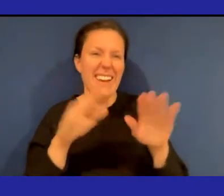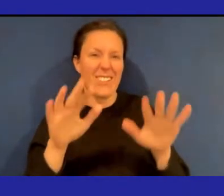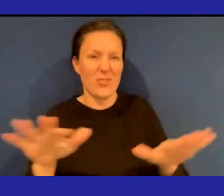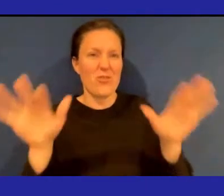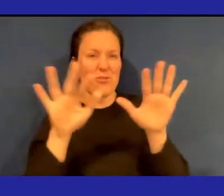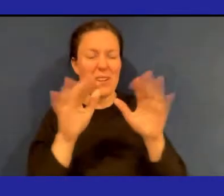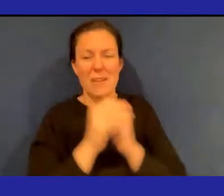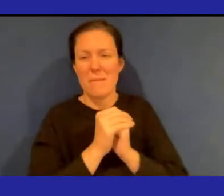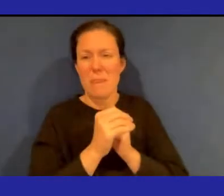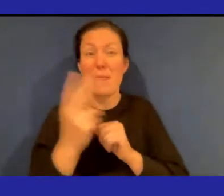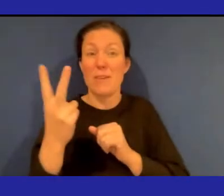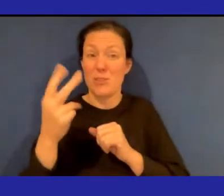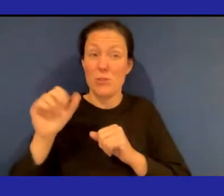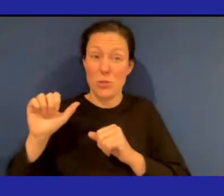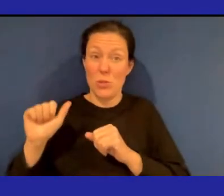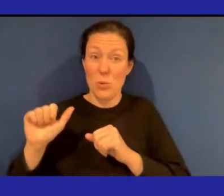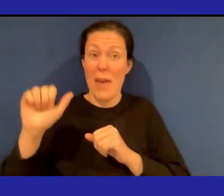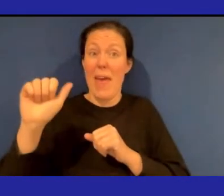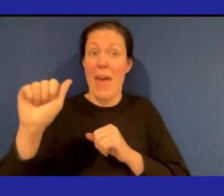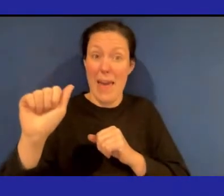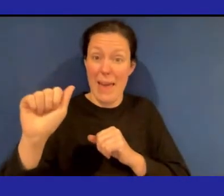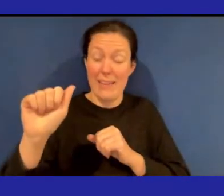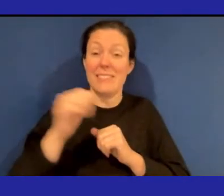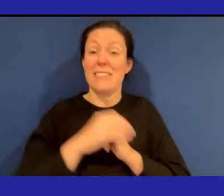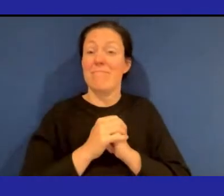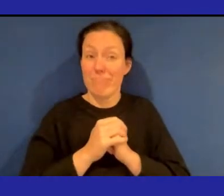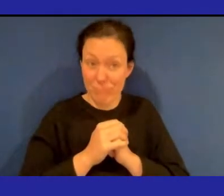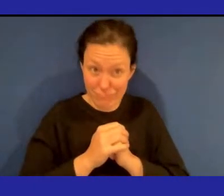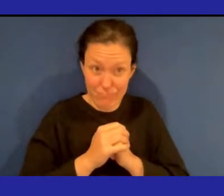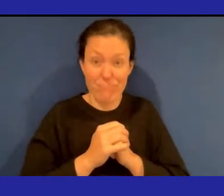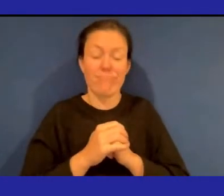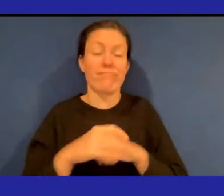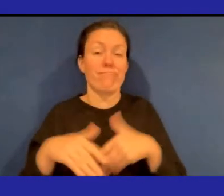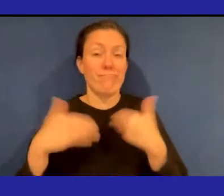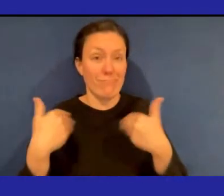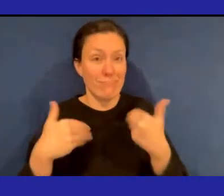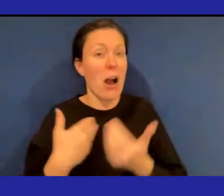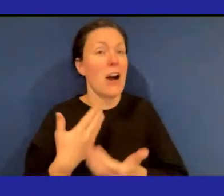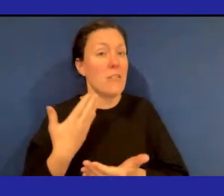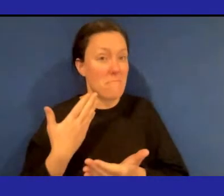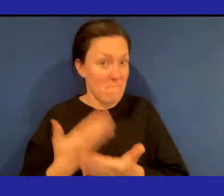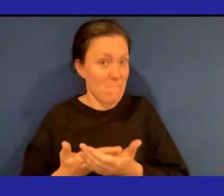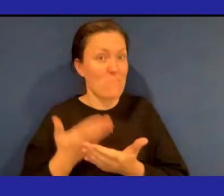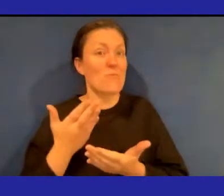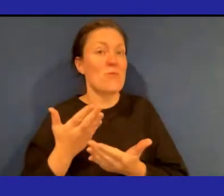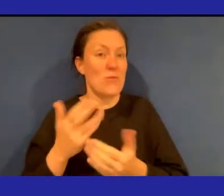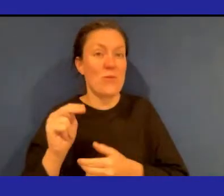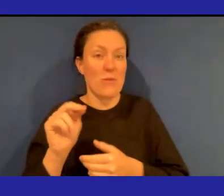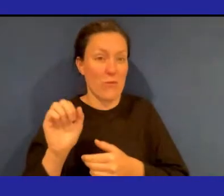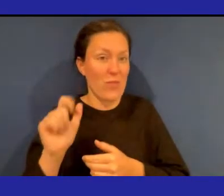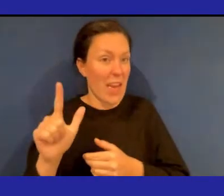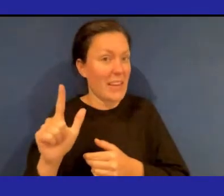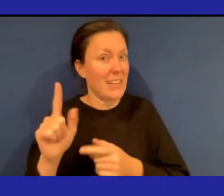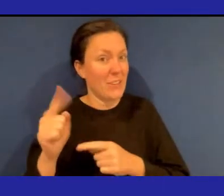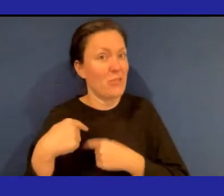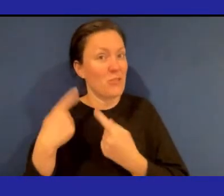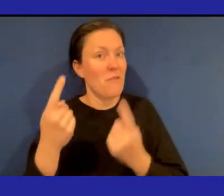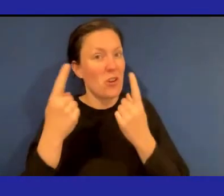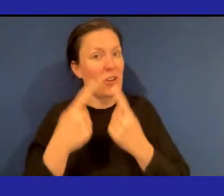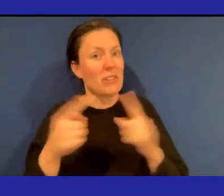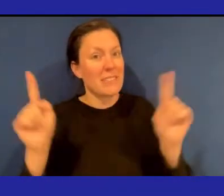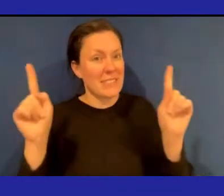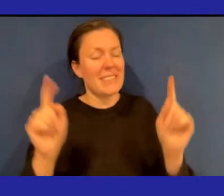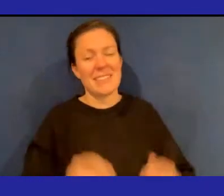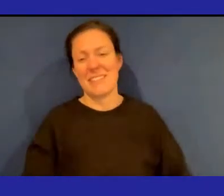A's in a row is very good evidence that he is succeeding with his partners at that.